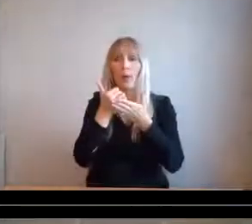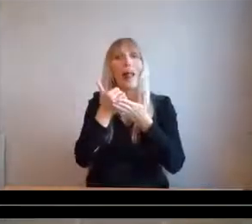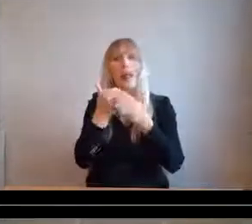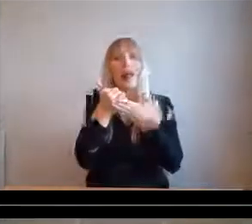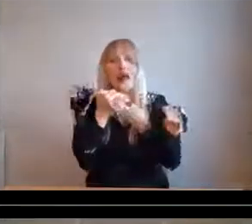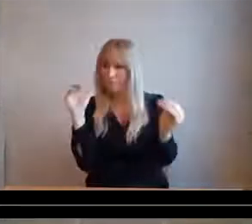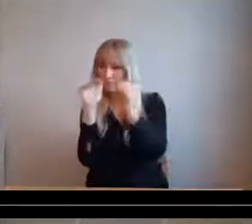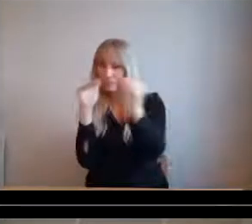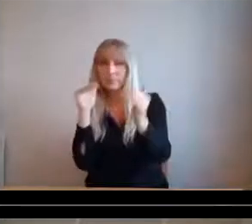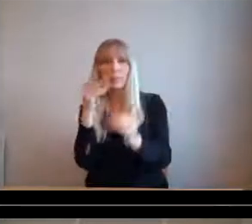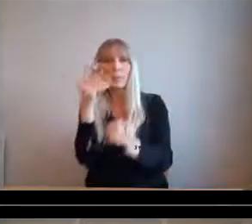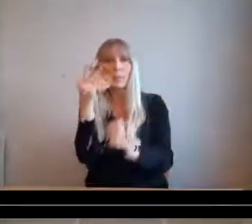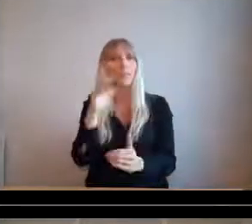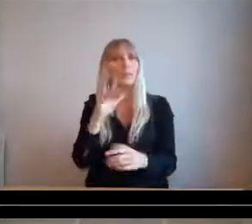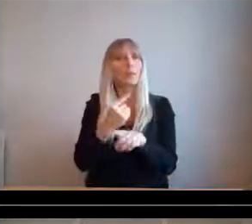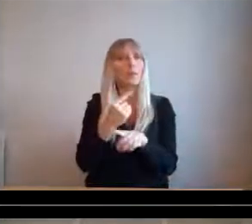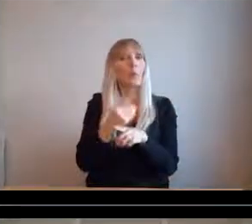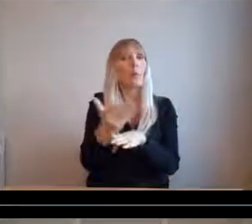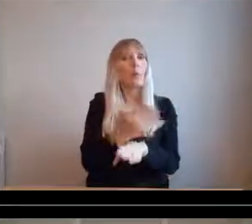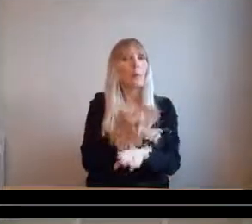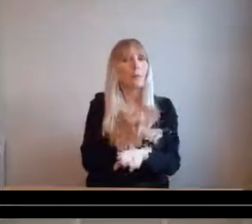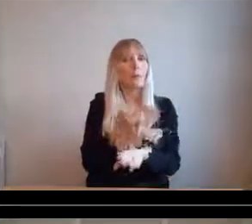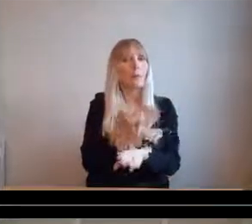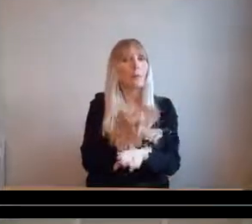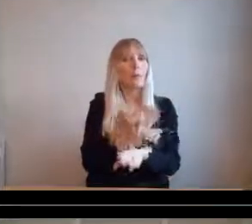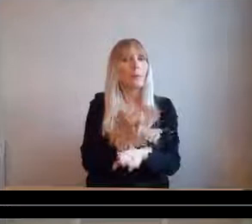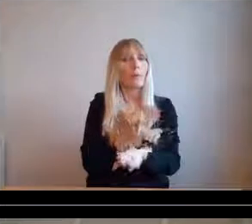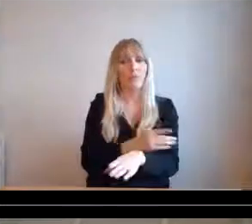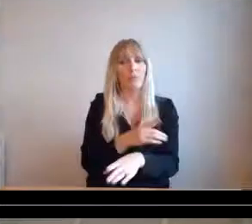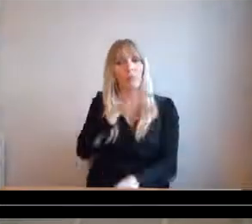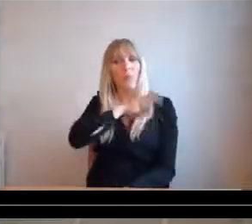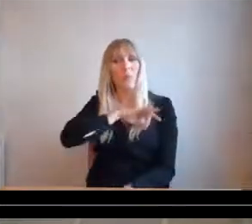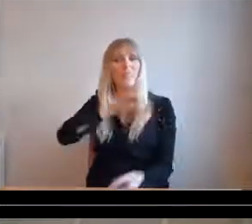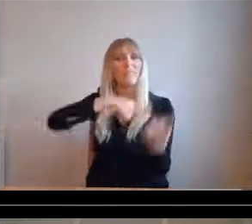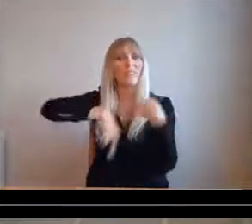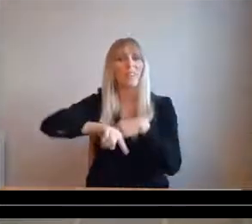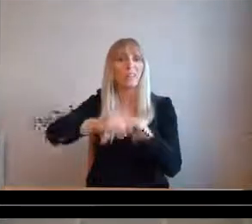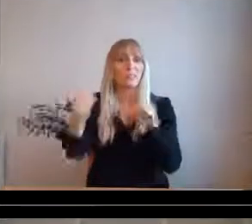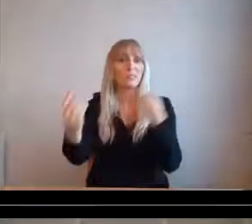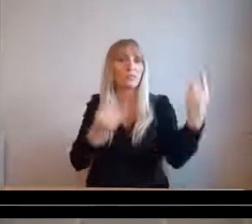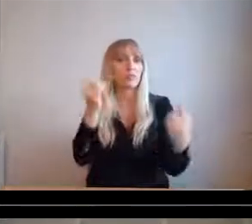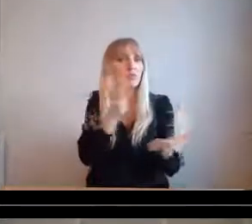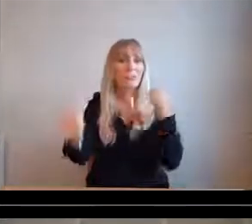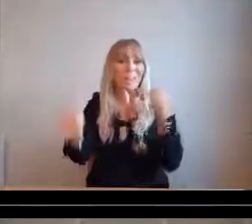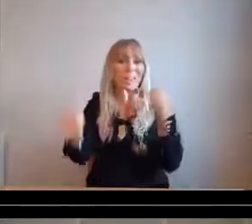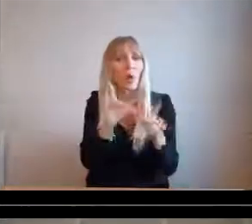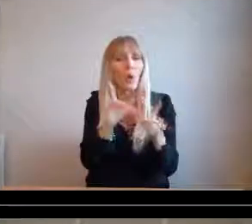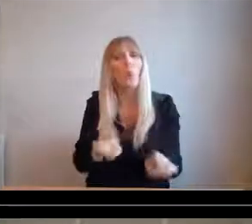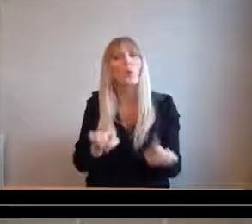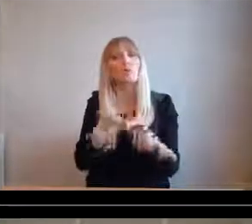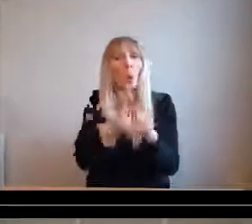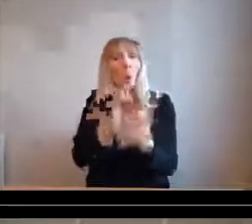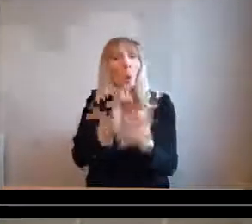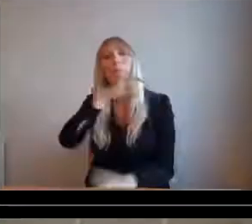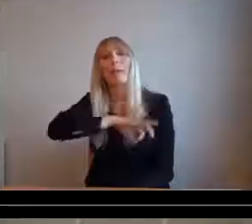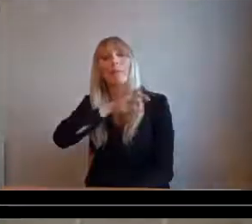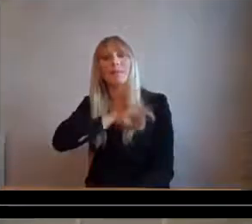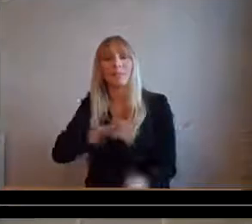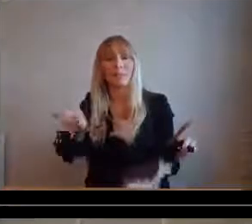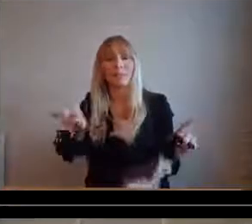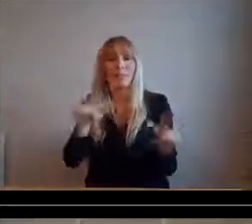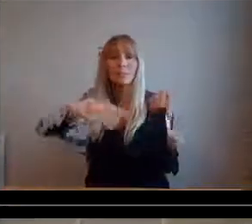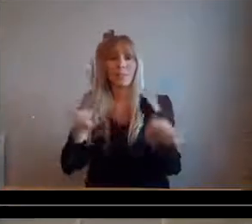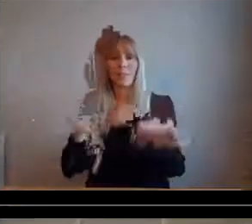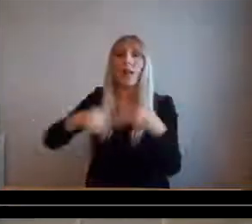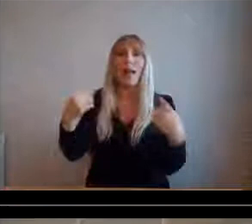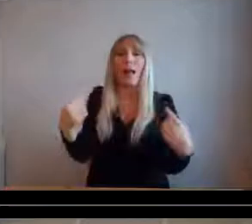which I was just talking about. So there was a benefit there. The other benefit that it gave us actually was it allowed us